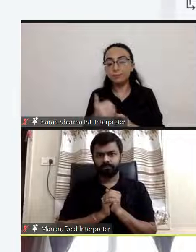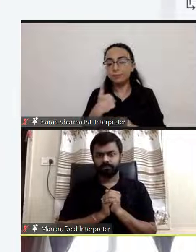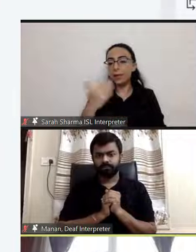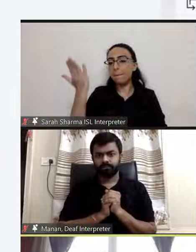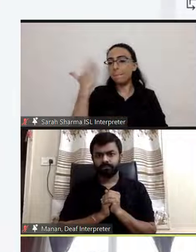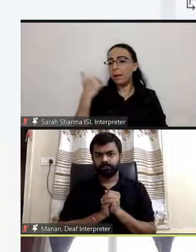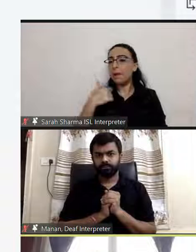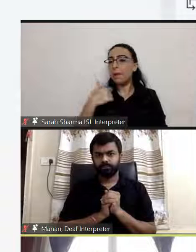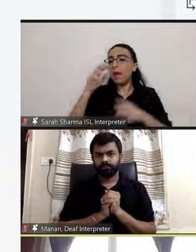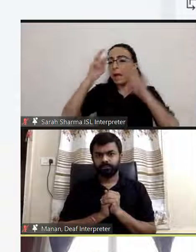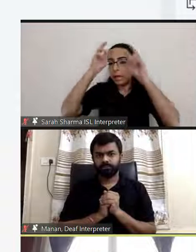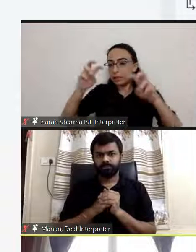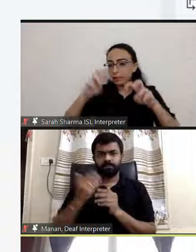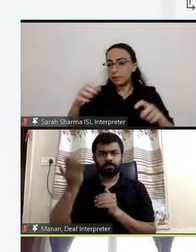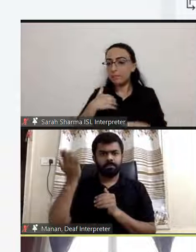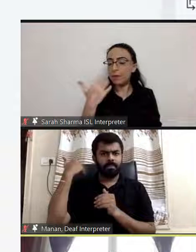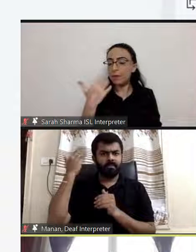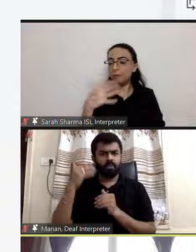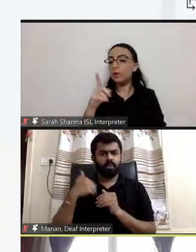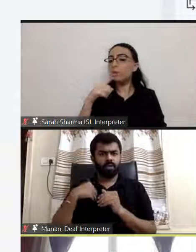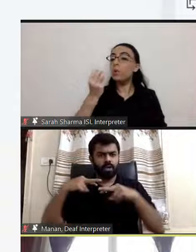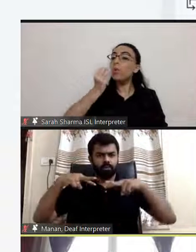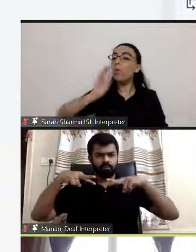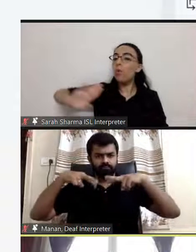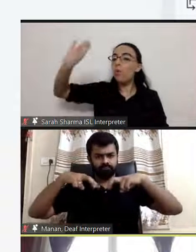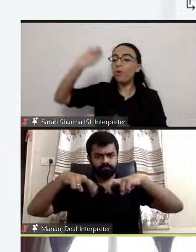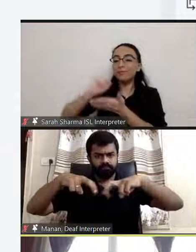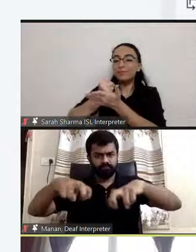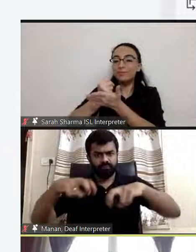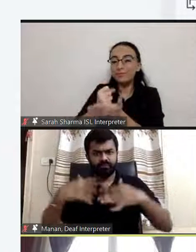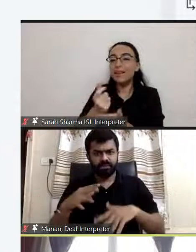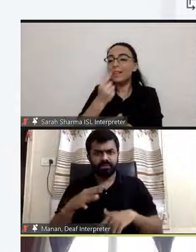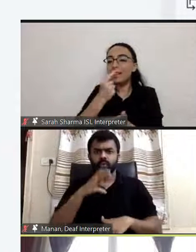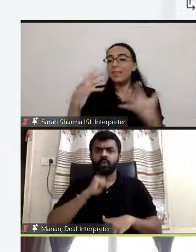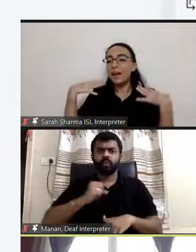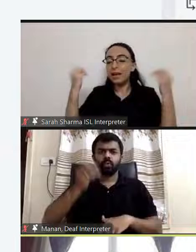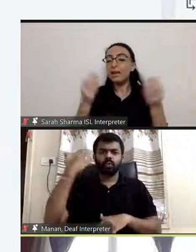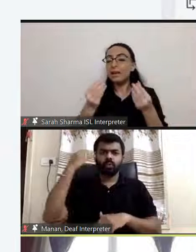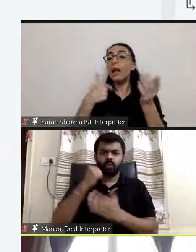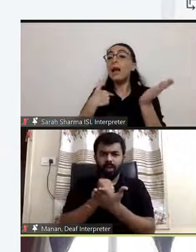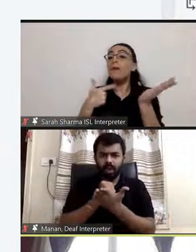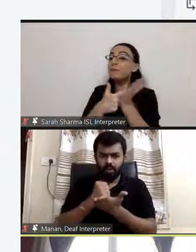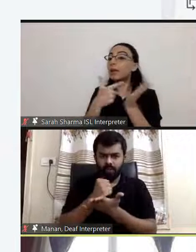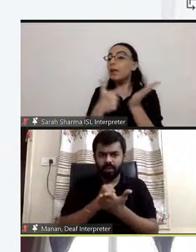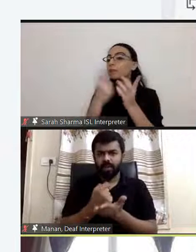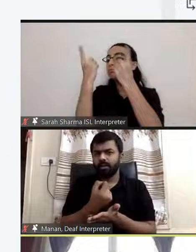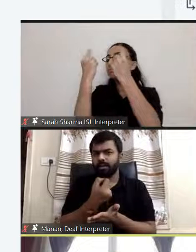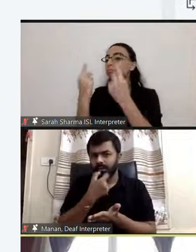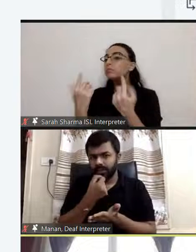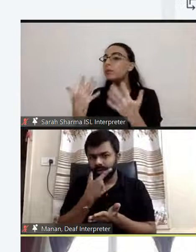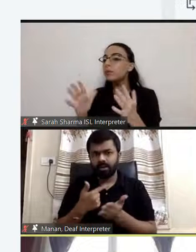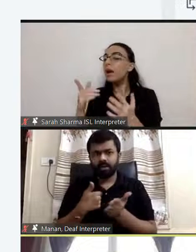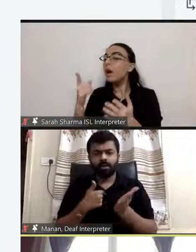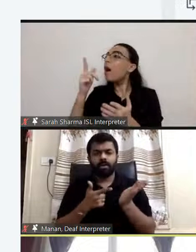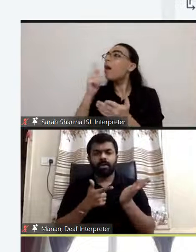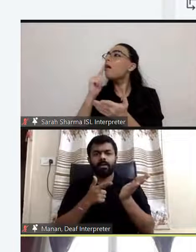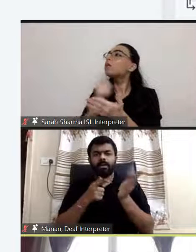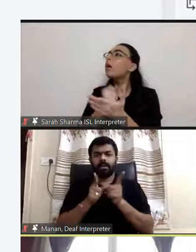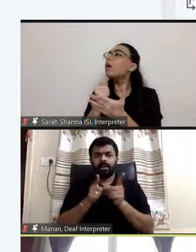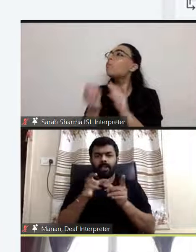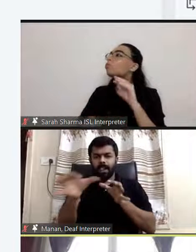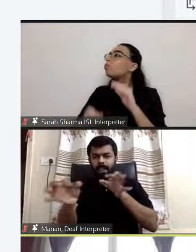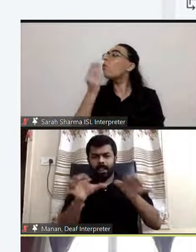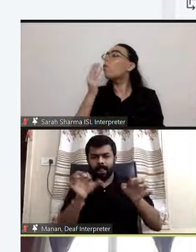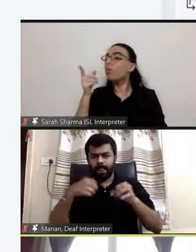of traditional healers in the remote villages. We then built trust. That is what